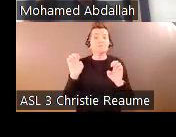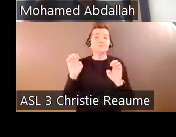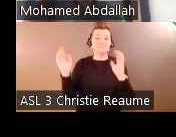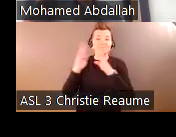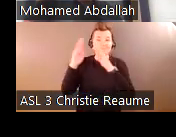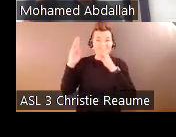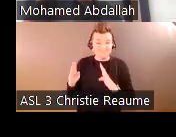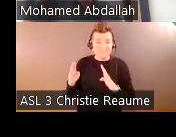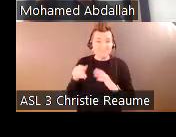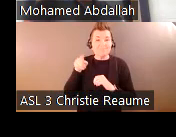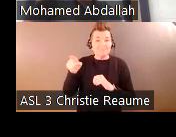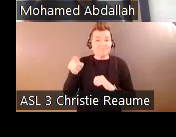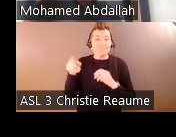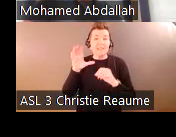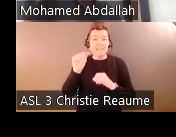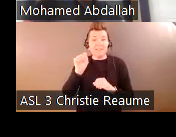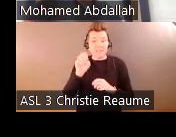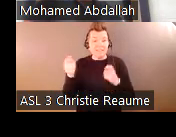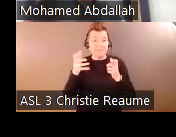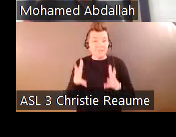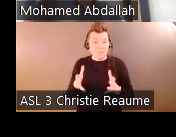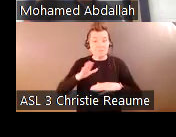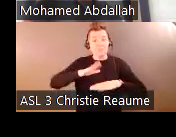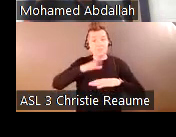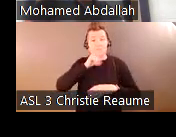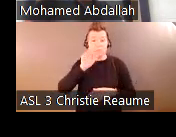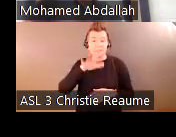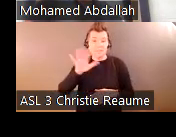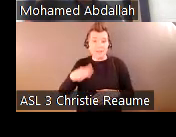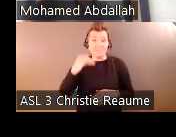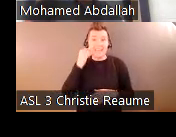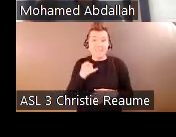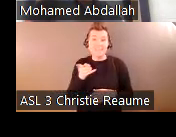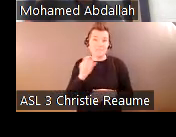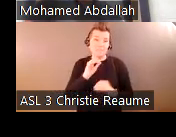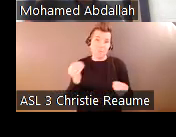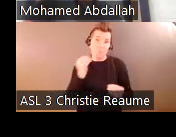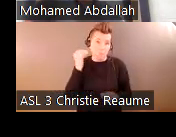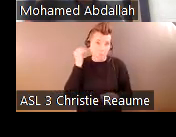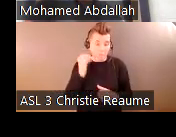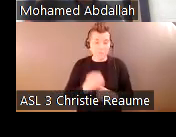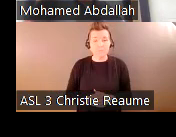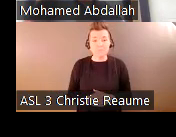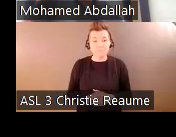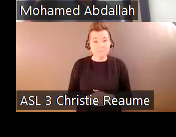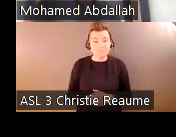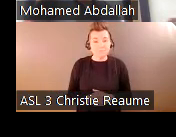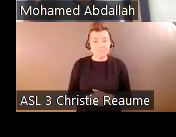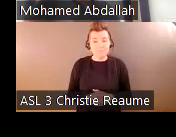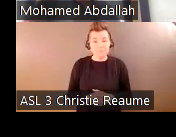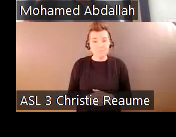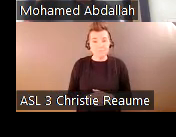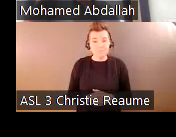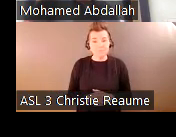to case management and other services for older adults 55 plus that are facing homelessness. We started with the vision